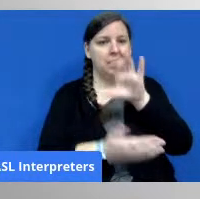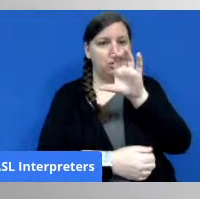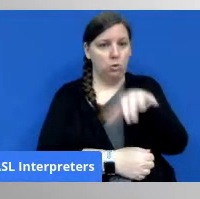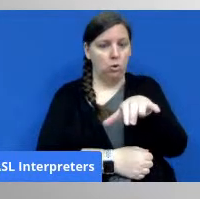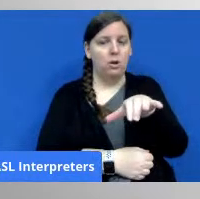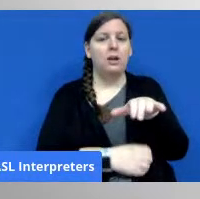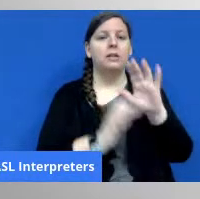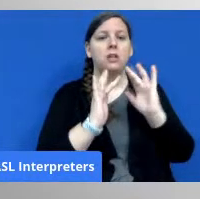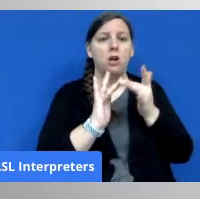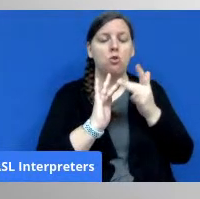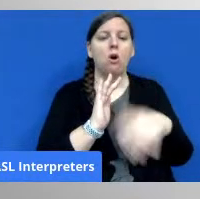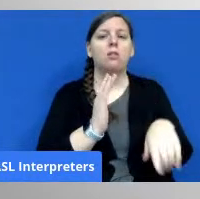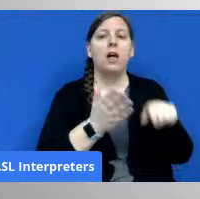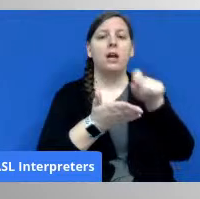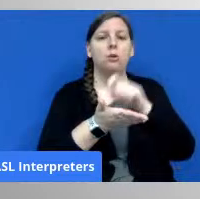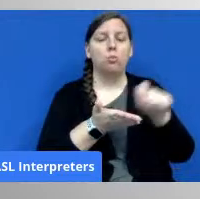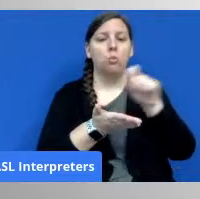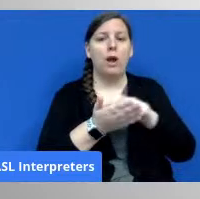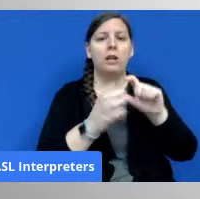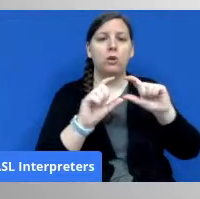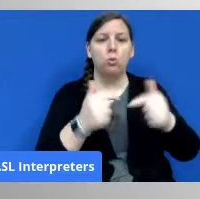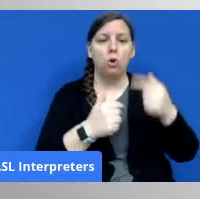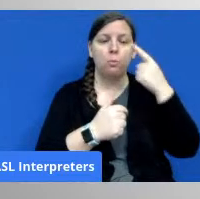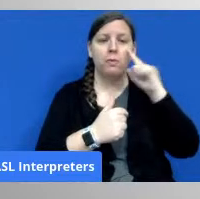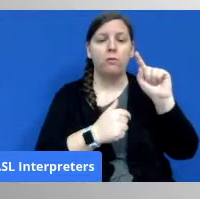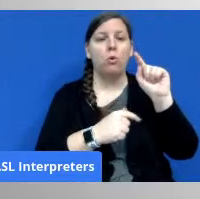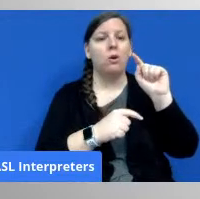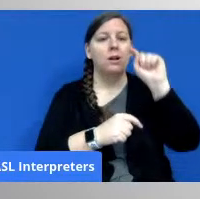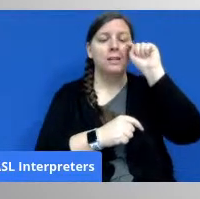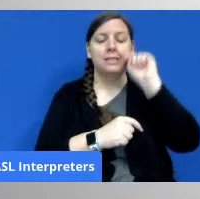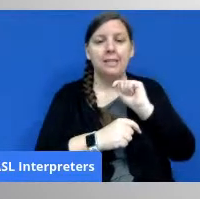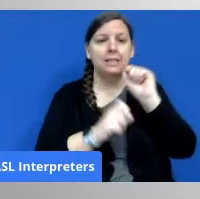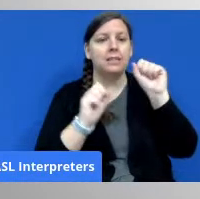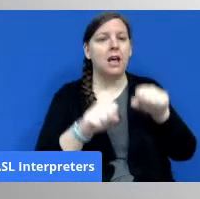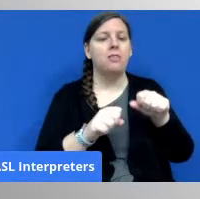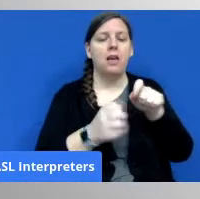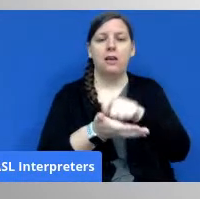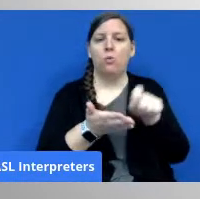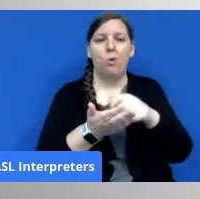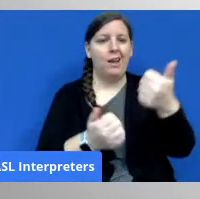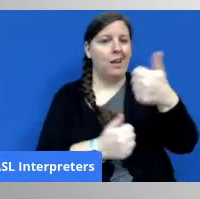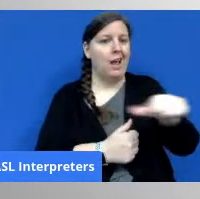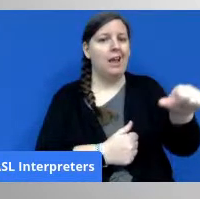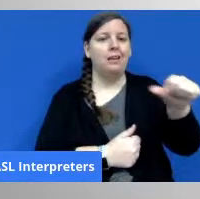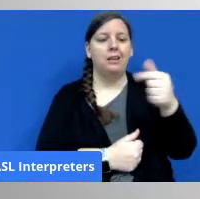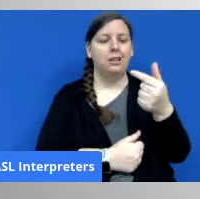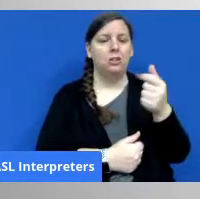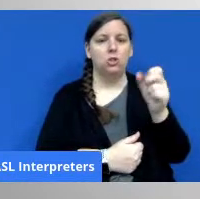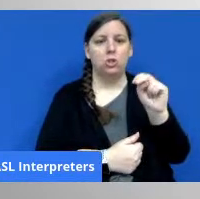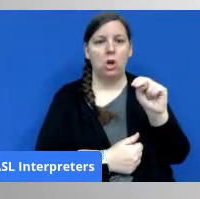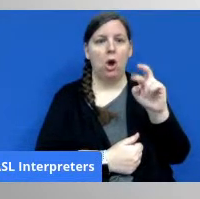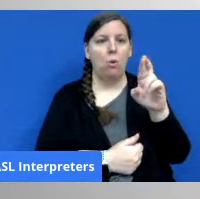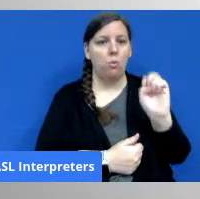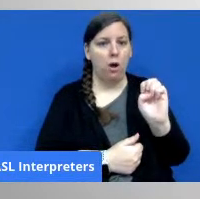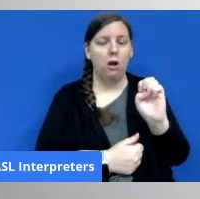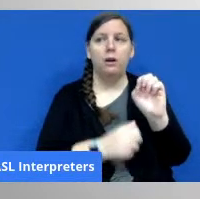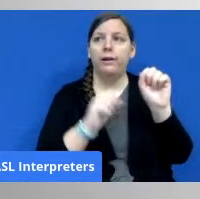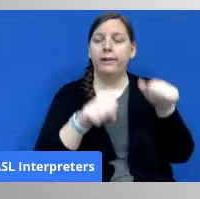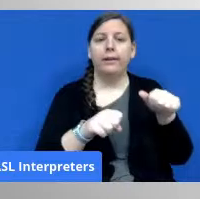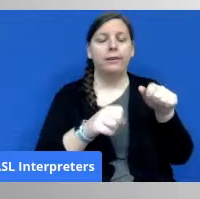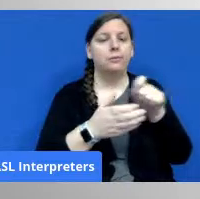write in any genre. They can create podcasts, videos, and then they get support from the Writing